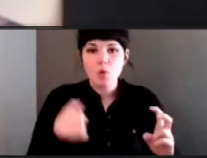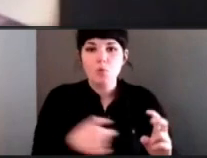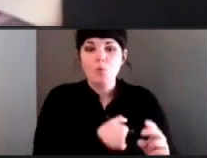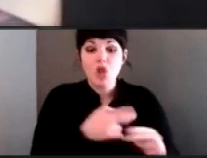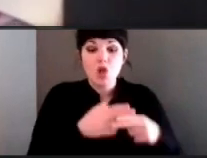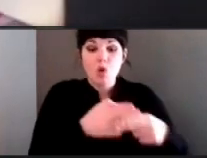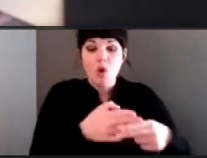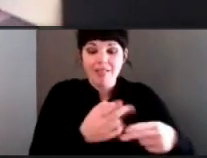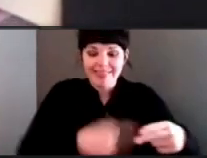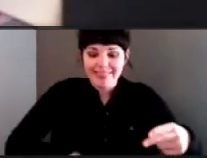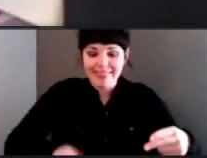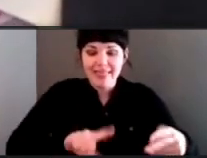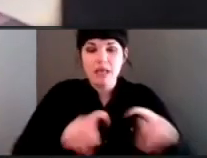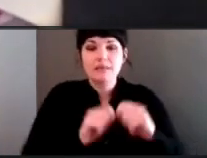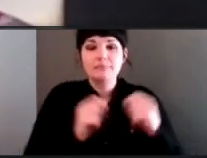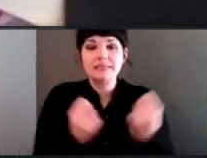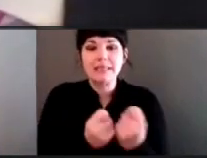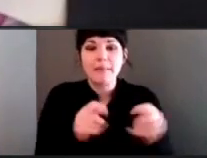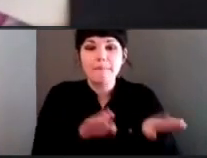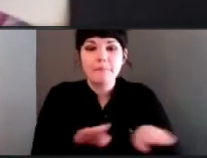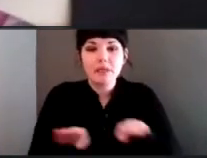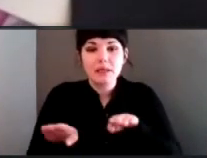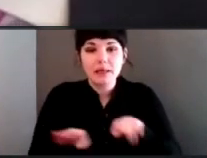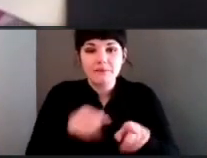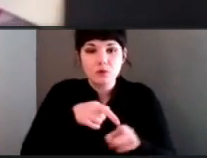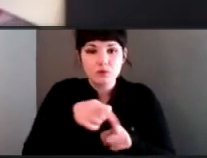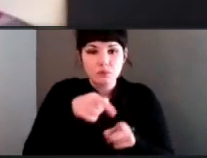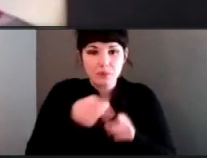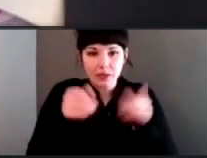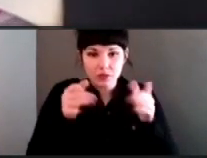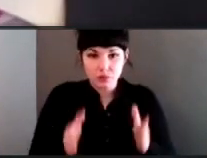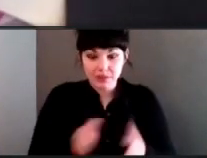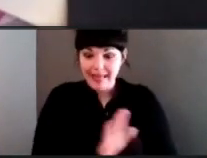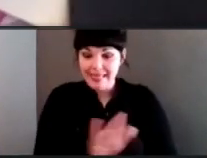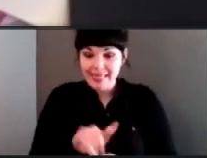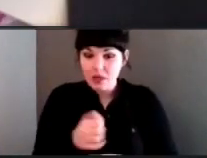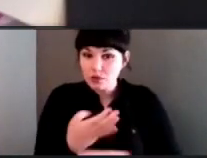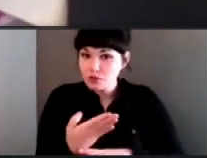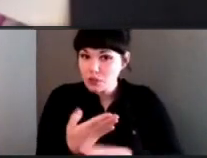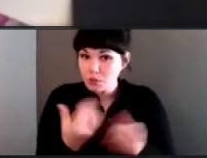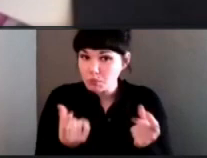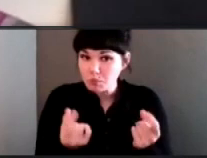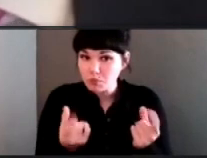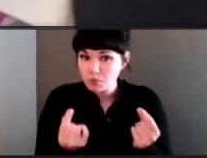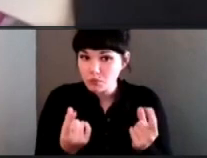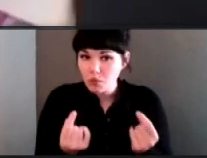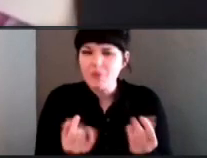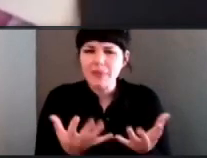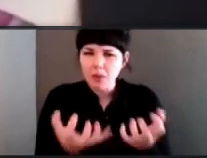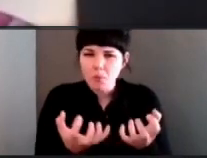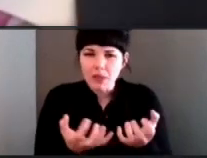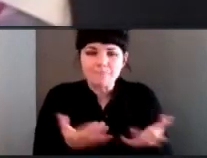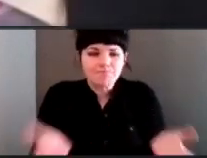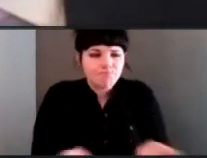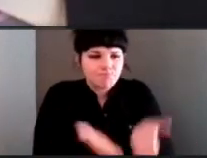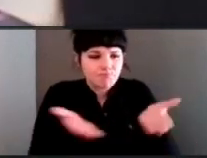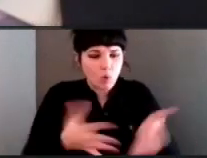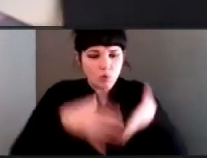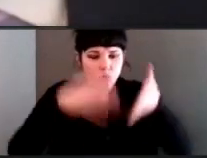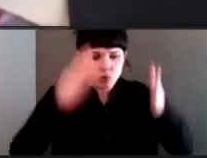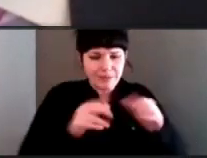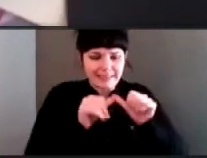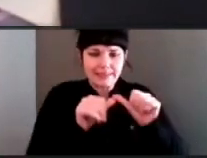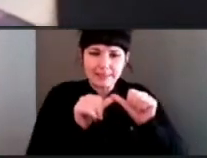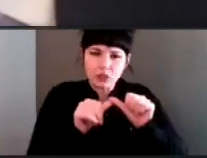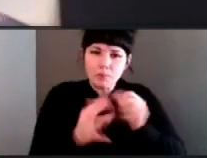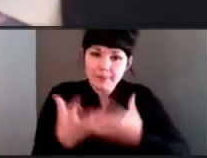and their number one job is to help students stay engaged as much as possible. And so they've built strong relationships with students before the